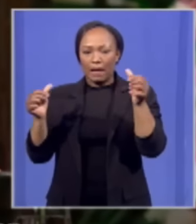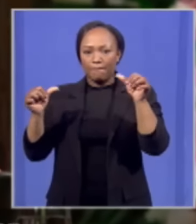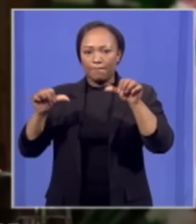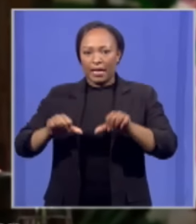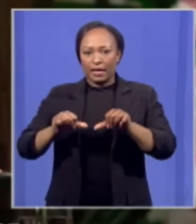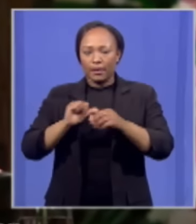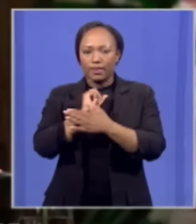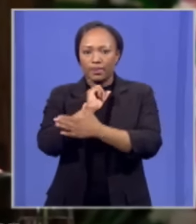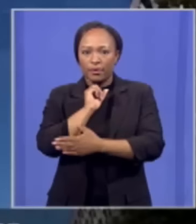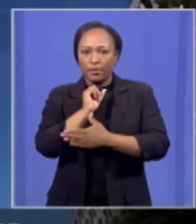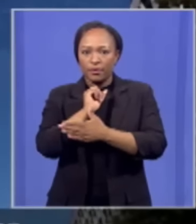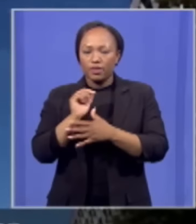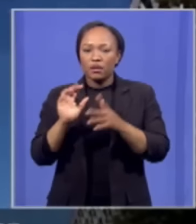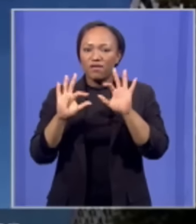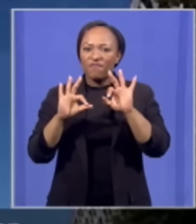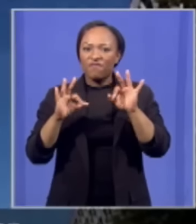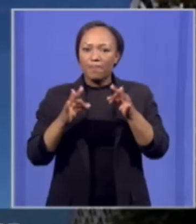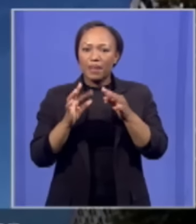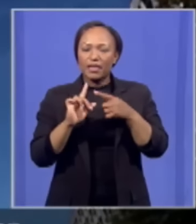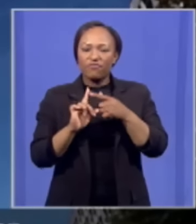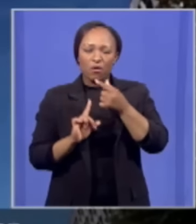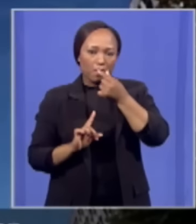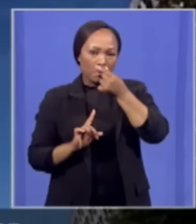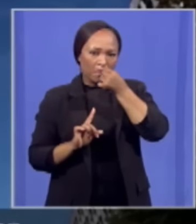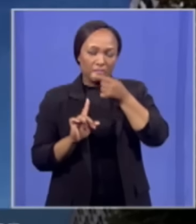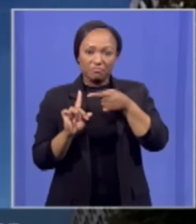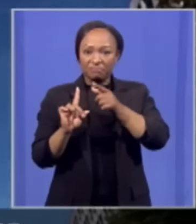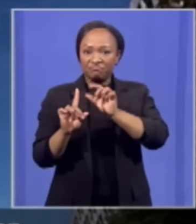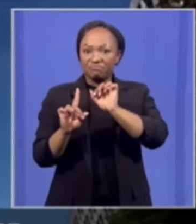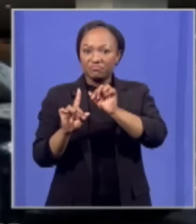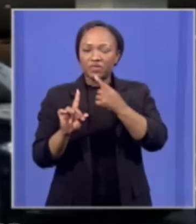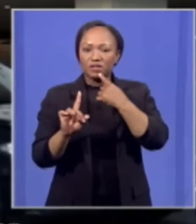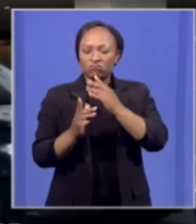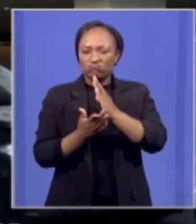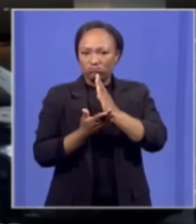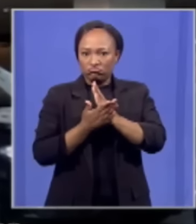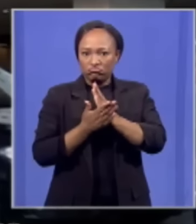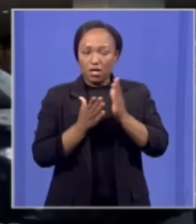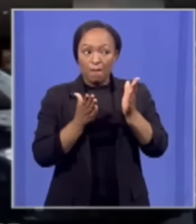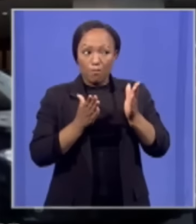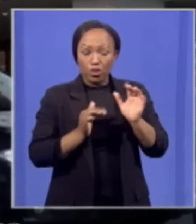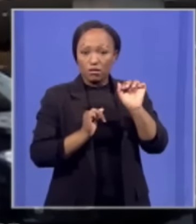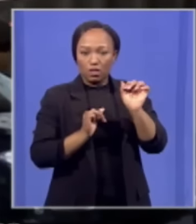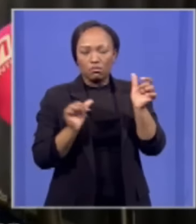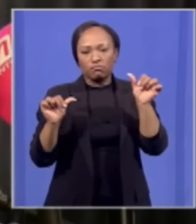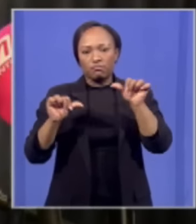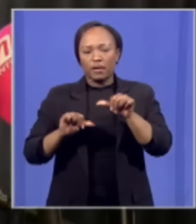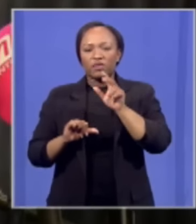Lelapa la Mthethwa le netefaditse hore setopo sa mofu se tla fihla kwano Afrika Borwa ka Labohlano.